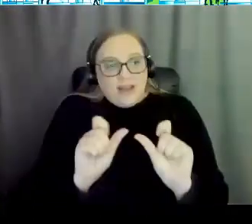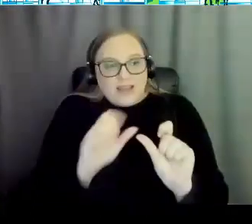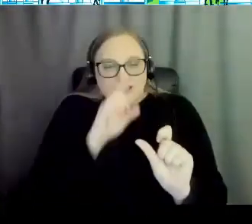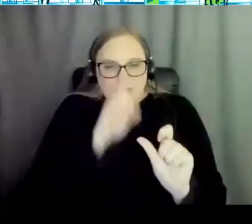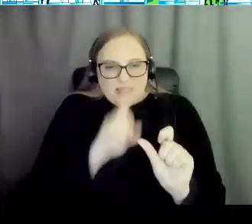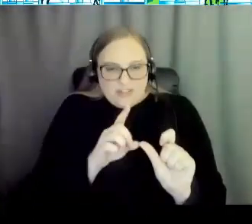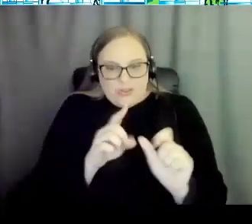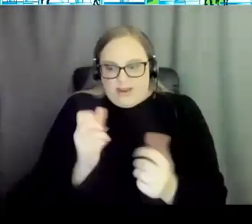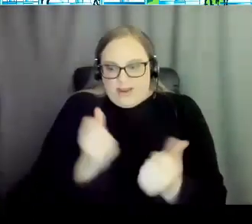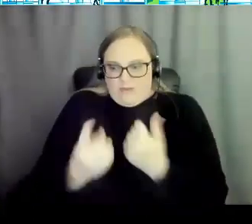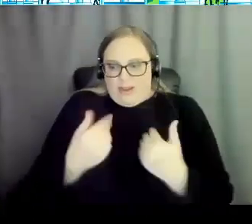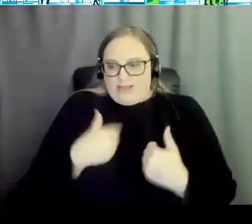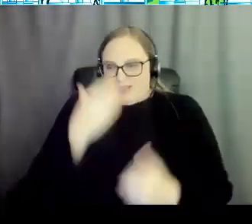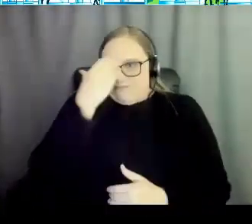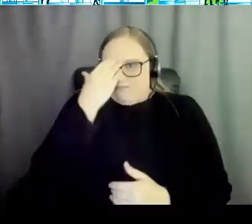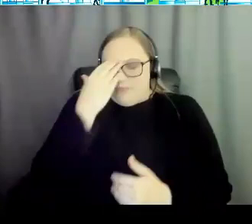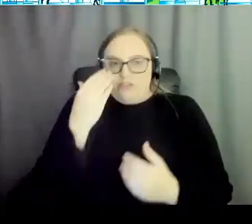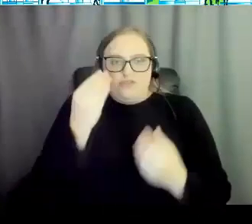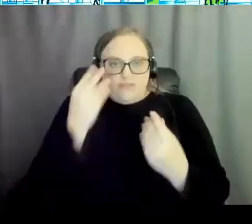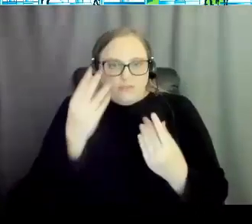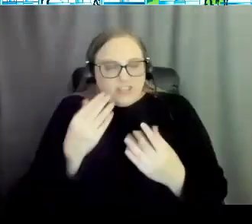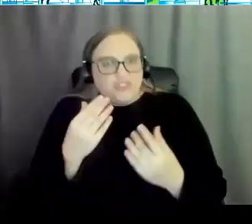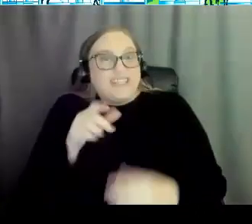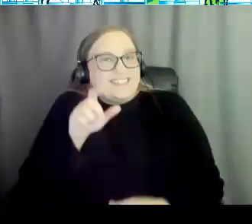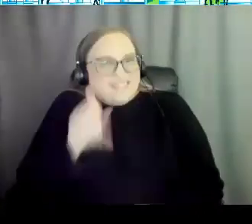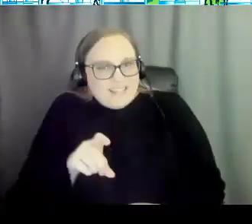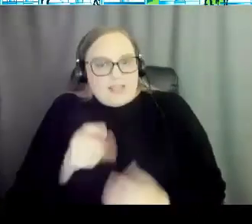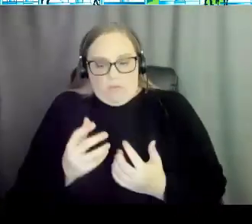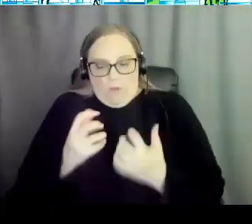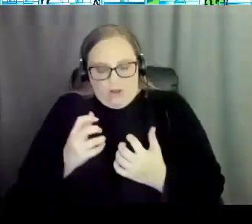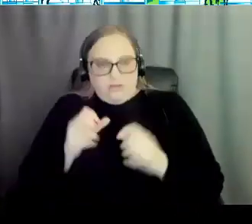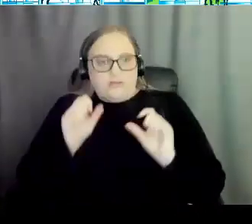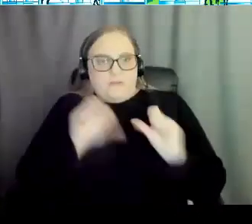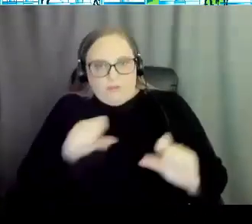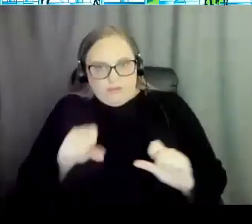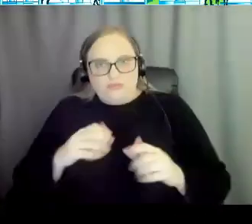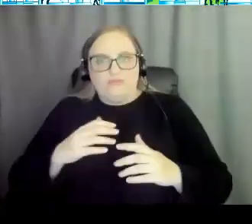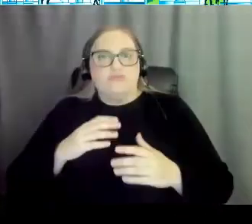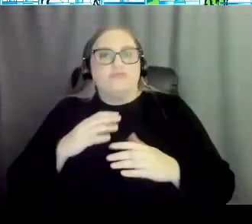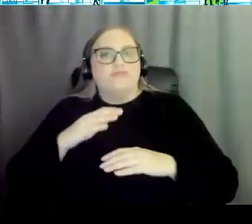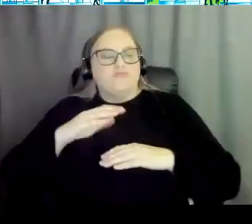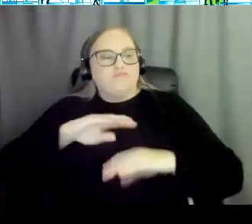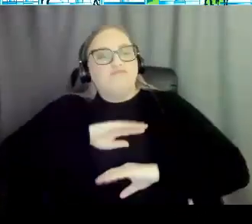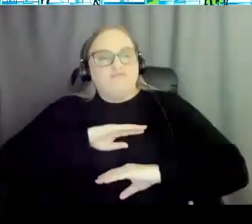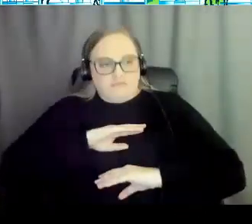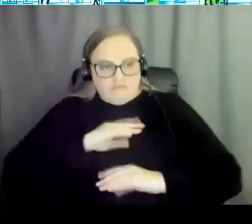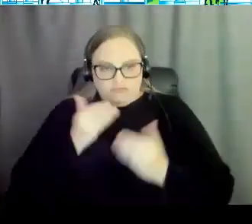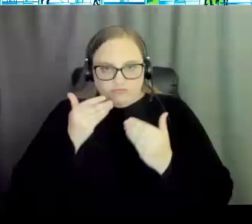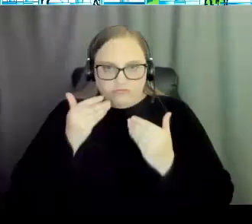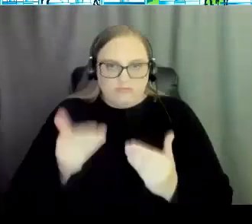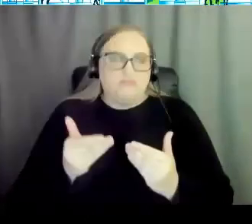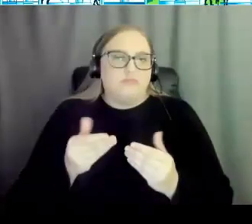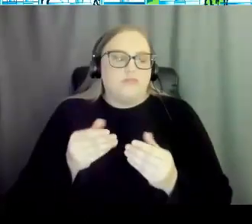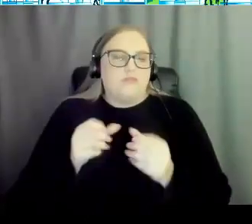and the knowledge that they need and they want to make a decision that they feel comfortable making, whether it's to go forward or whether they don't have